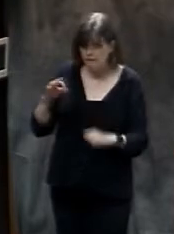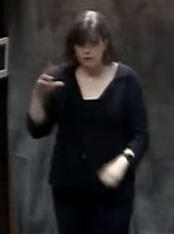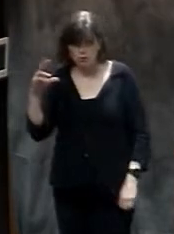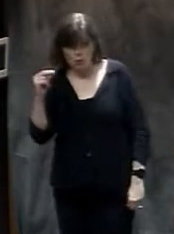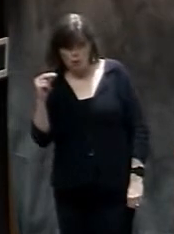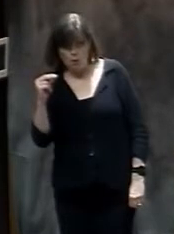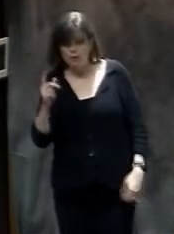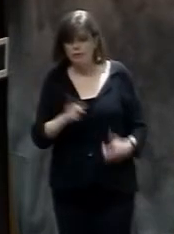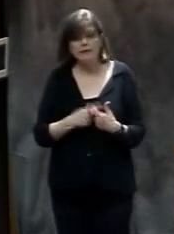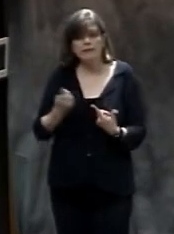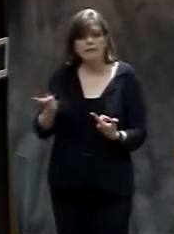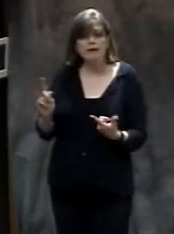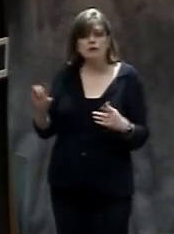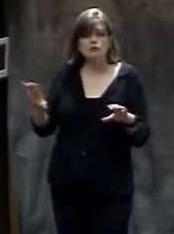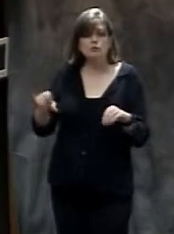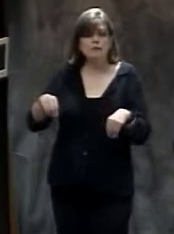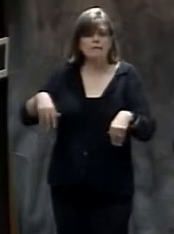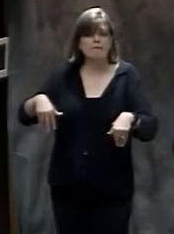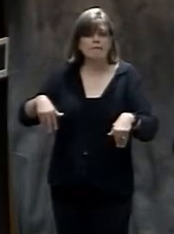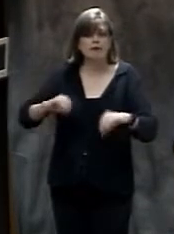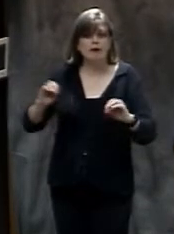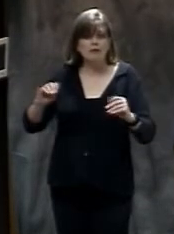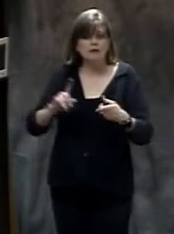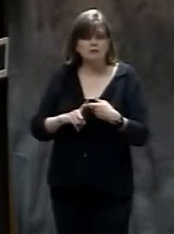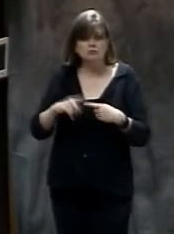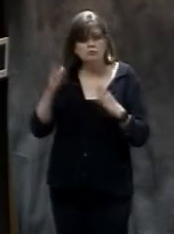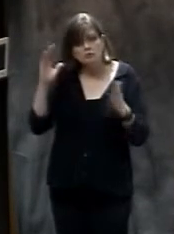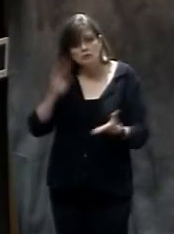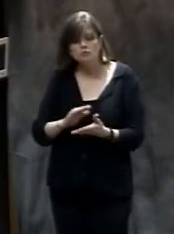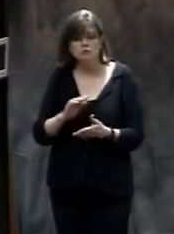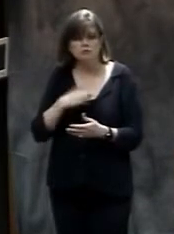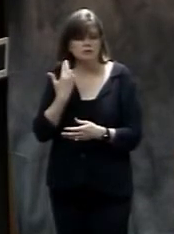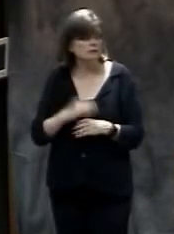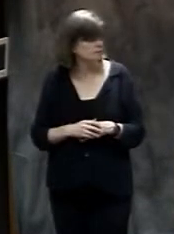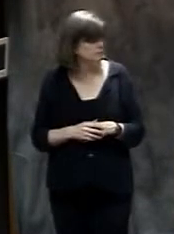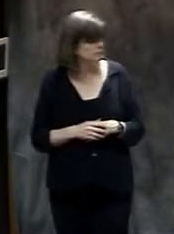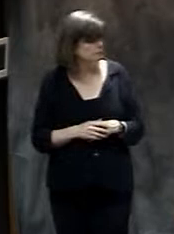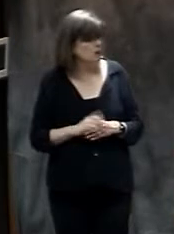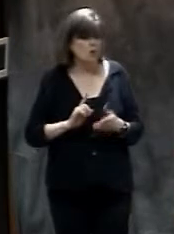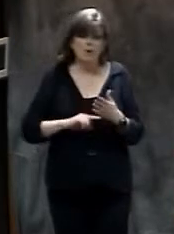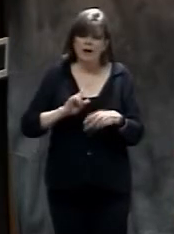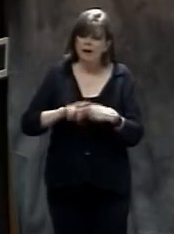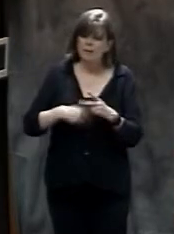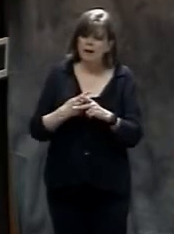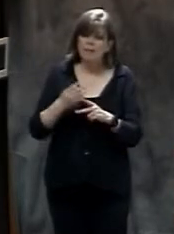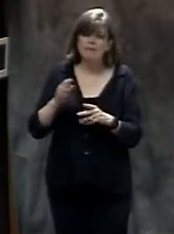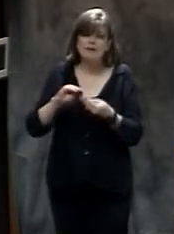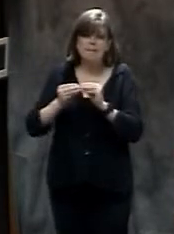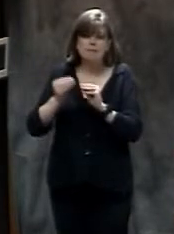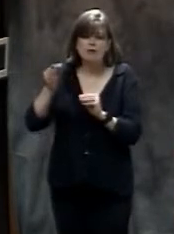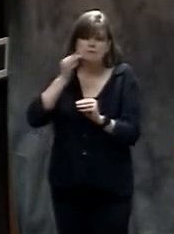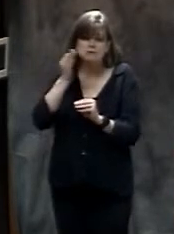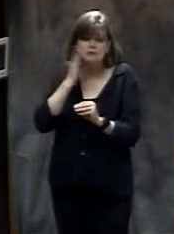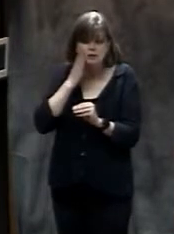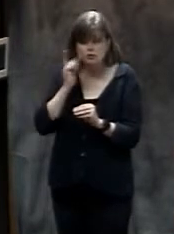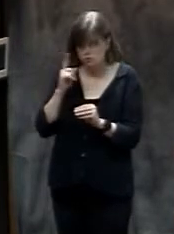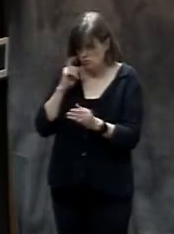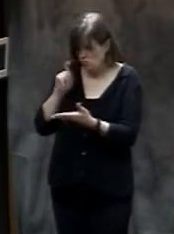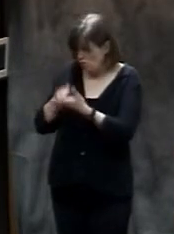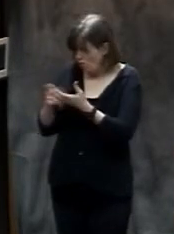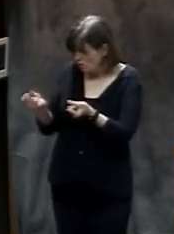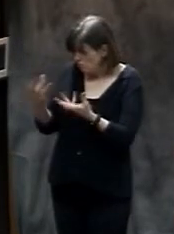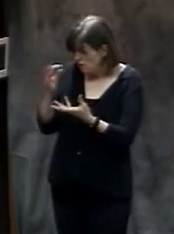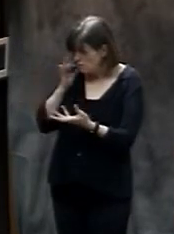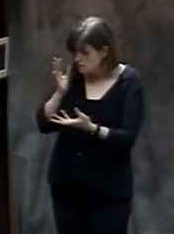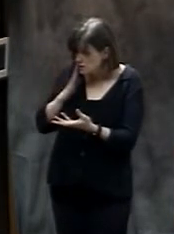risk. And what about the mosquito burden? Do they notice a lot of mosquitoes around? Do they think that they're getting bitten? This is something